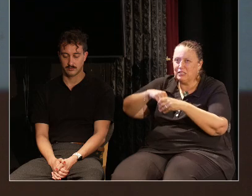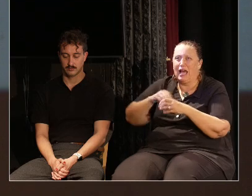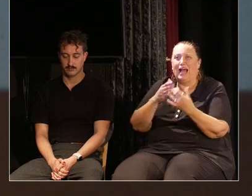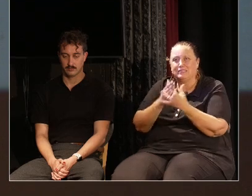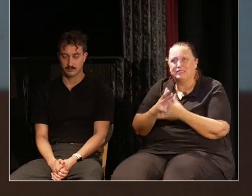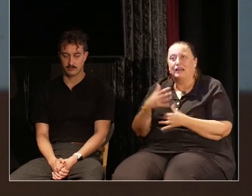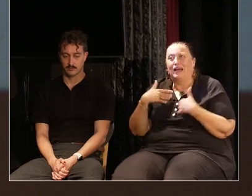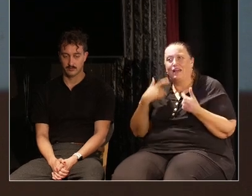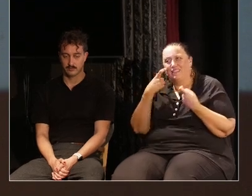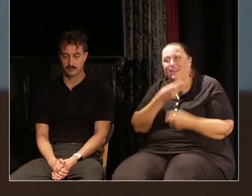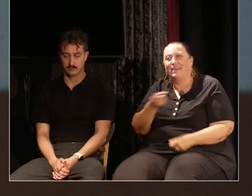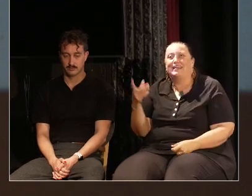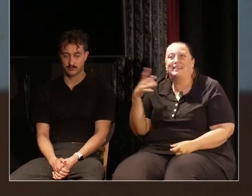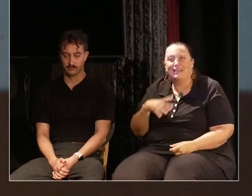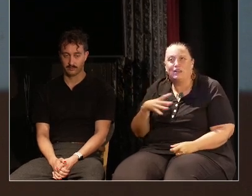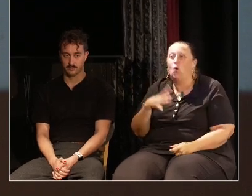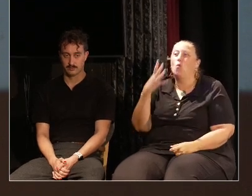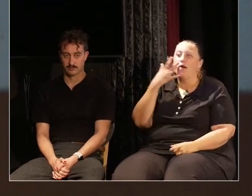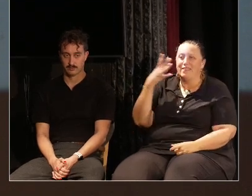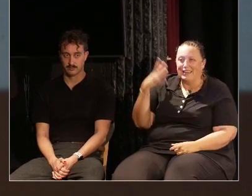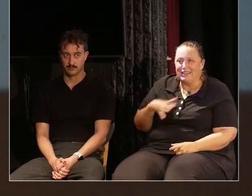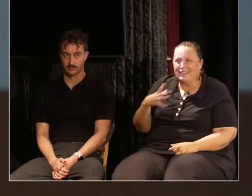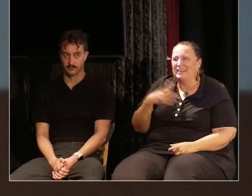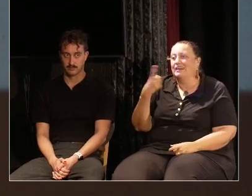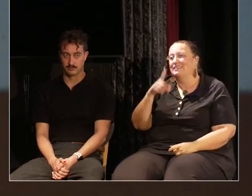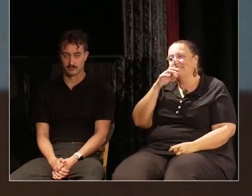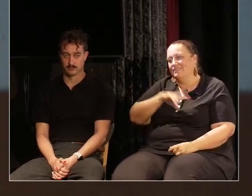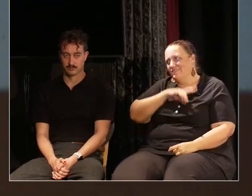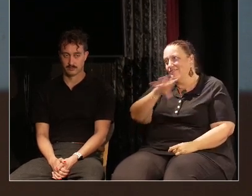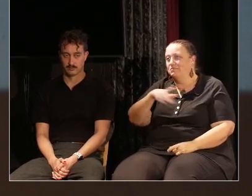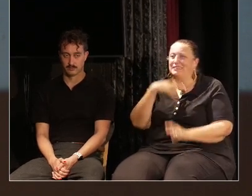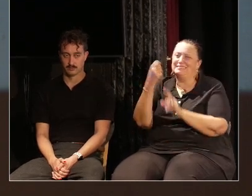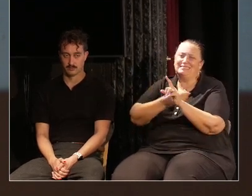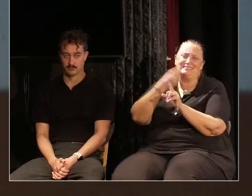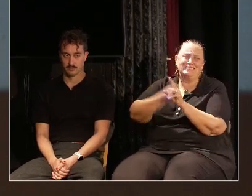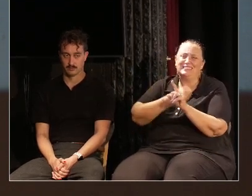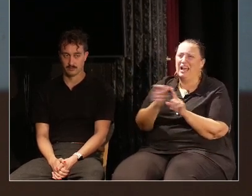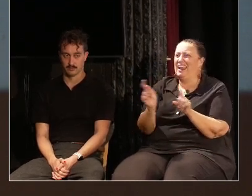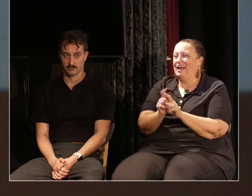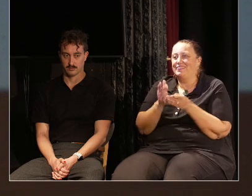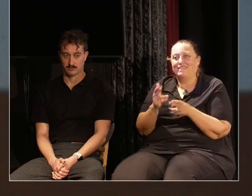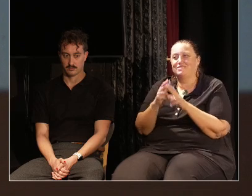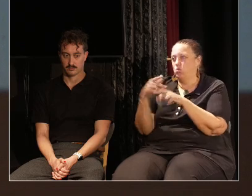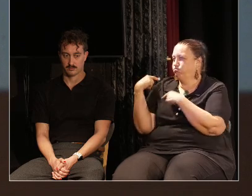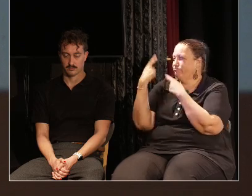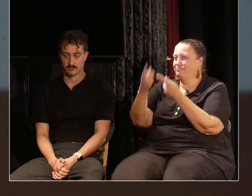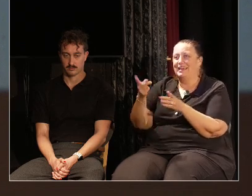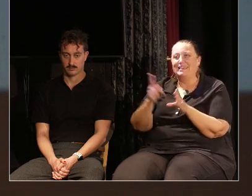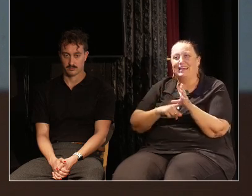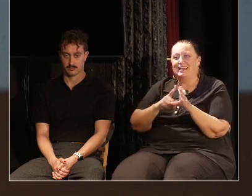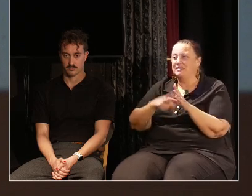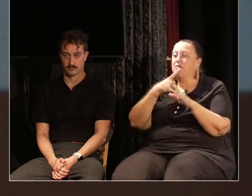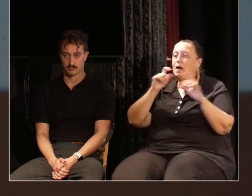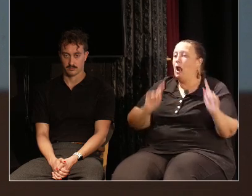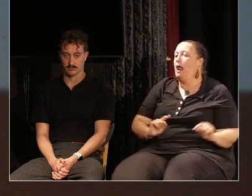it, and making sure that it's affordable. I've been campaigning on this issue for years now. Like recently, it's also come to a bit of a head in